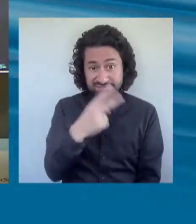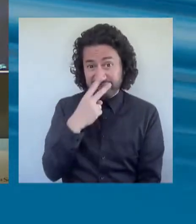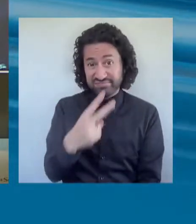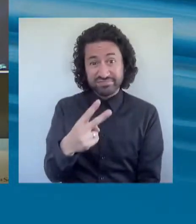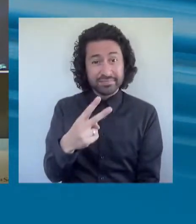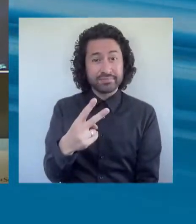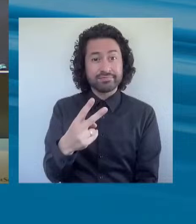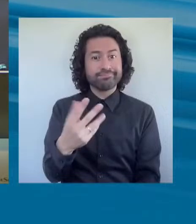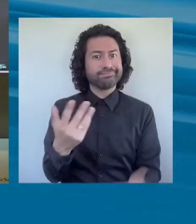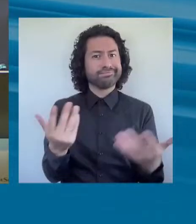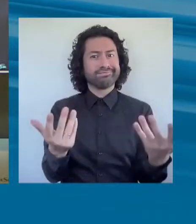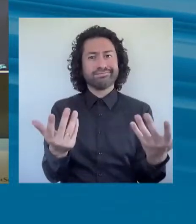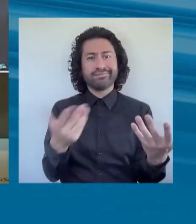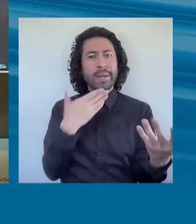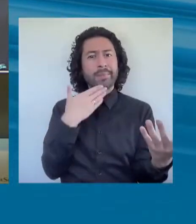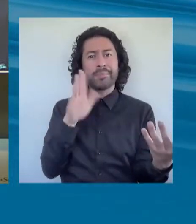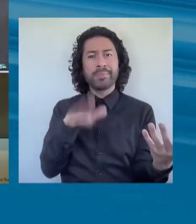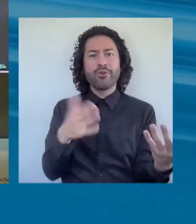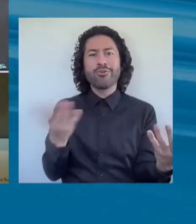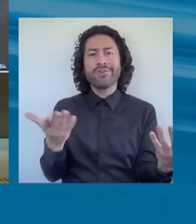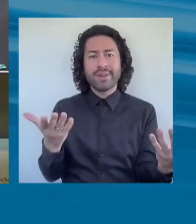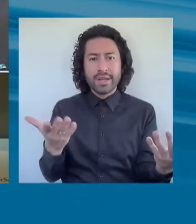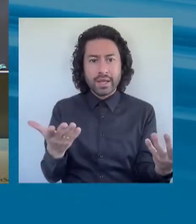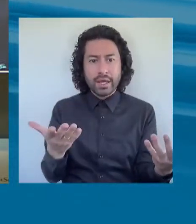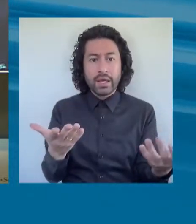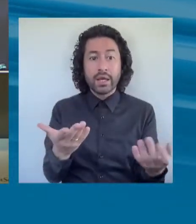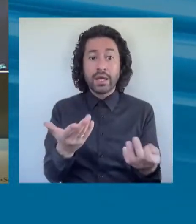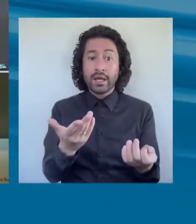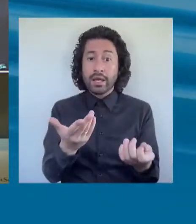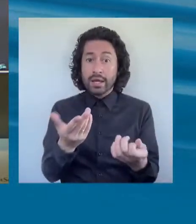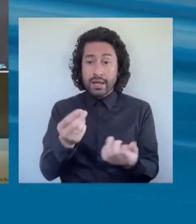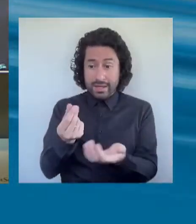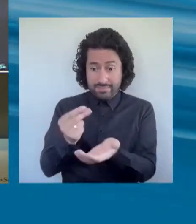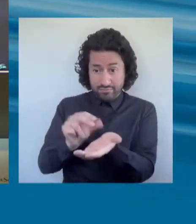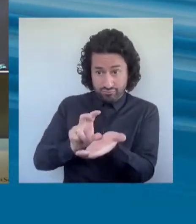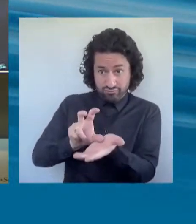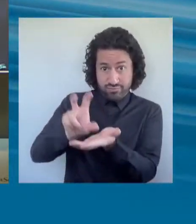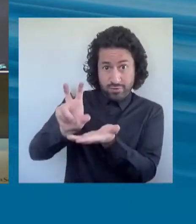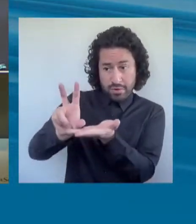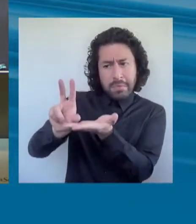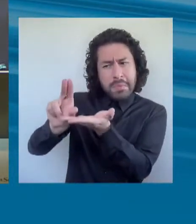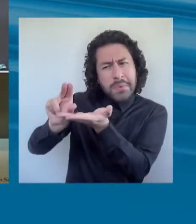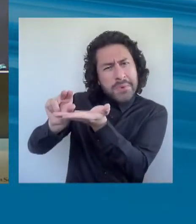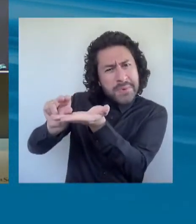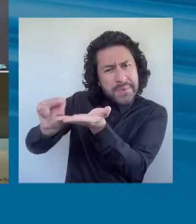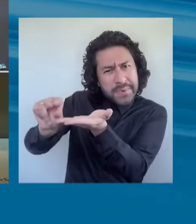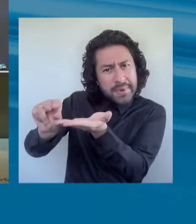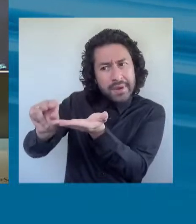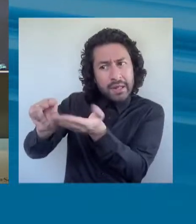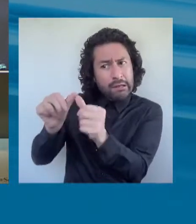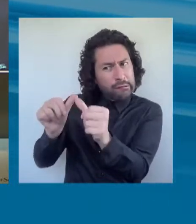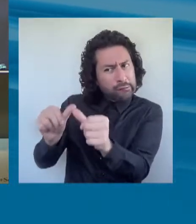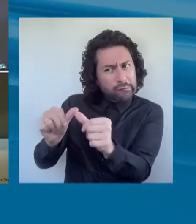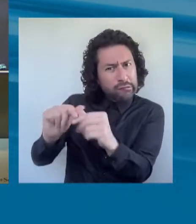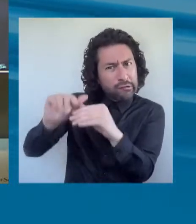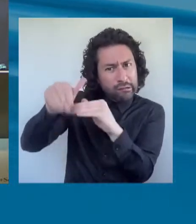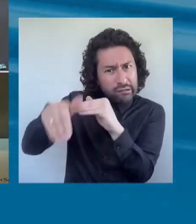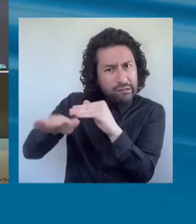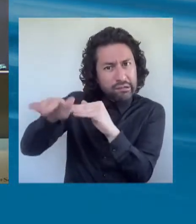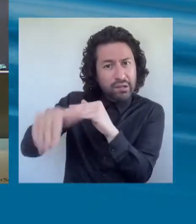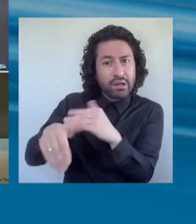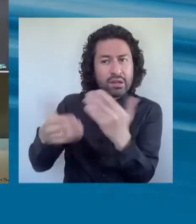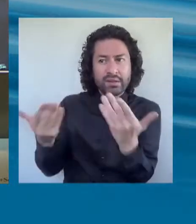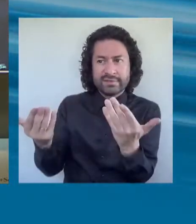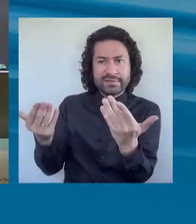education. This is the worst scenario that we may have. The worst we can do is reduce investment in education, make it unsustainable,